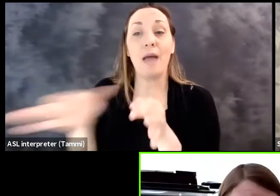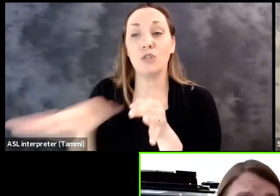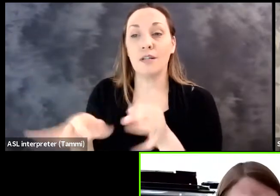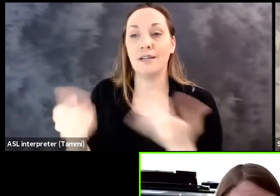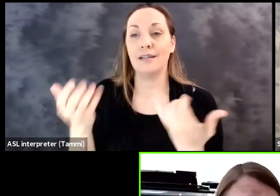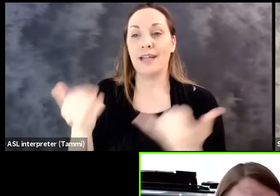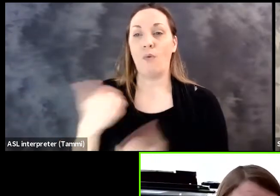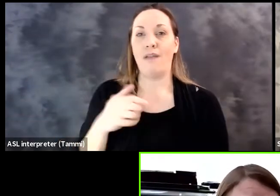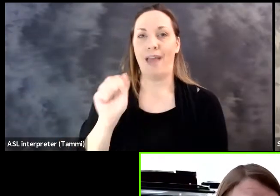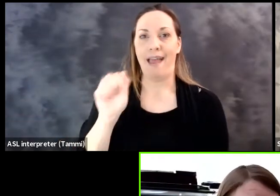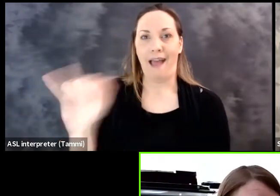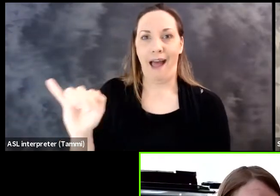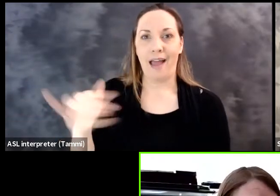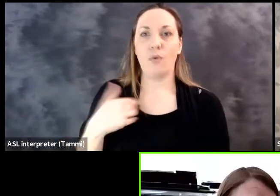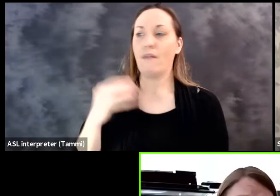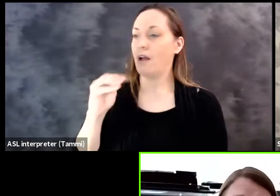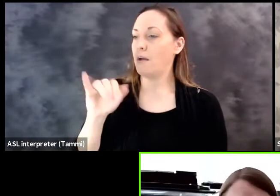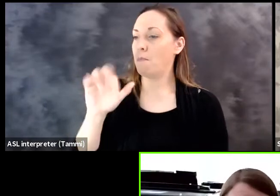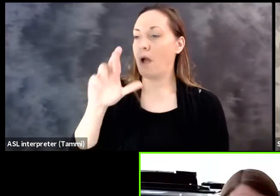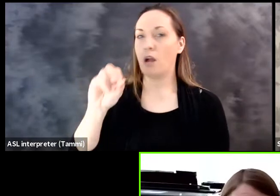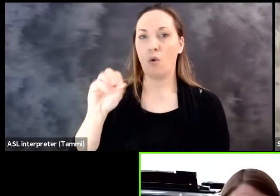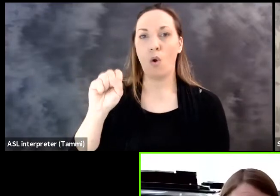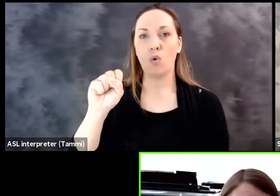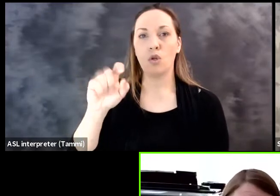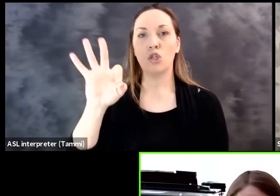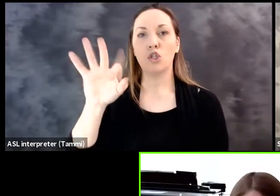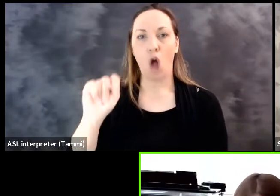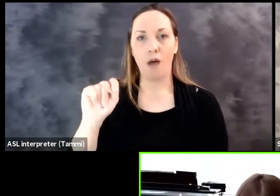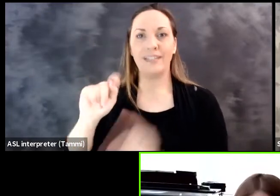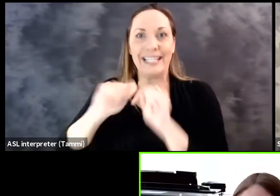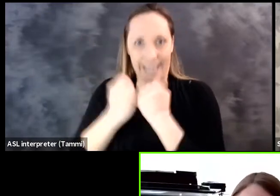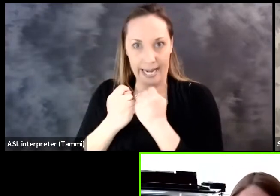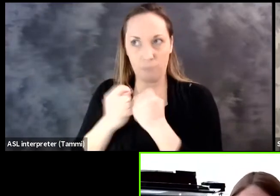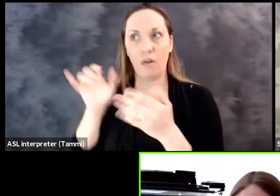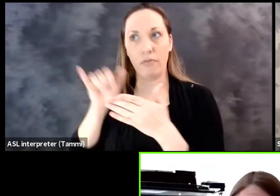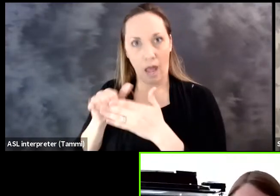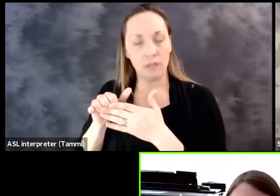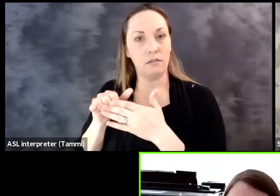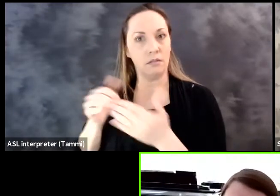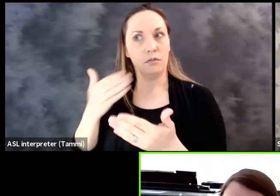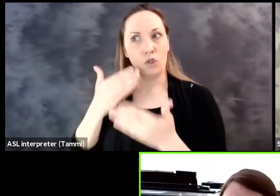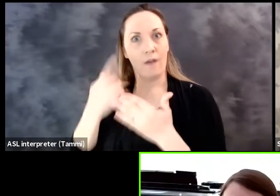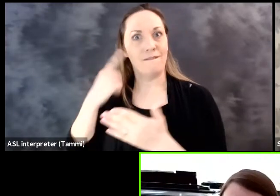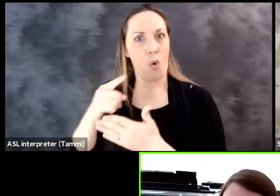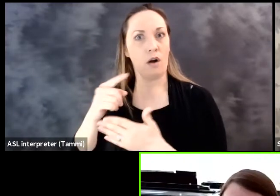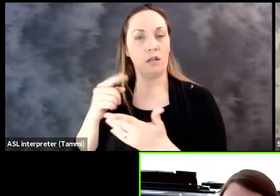our predominant communications environment for Microsofties.